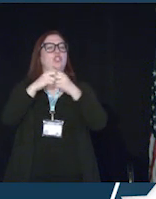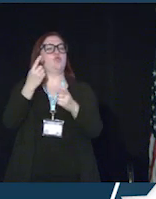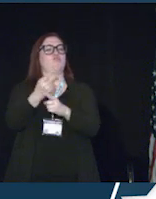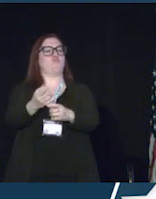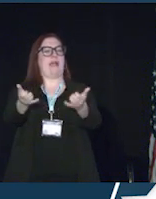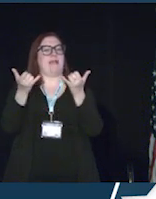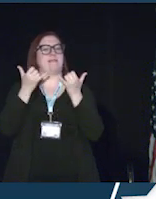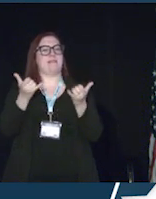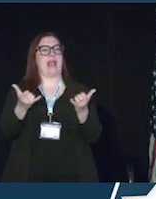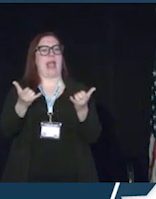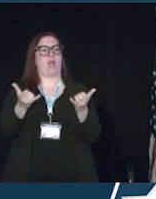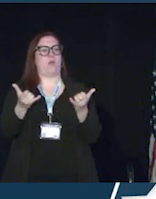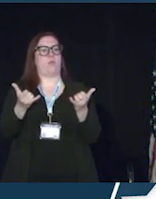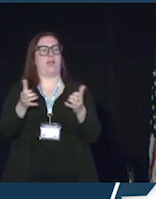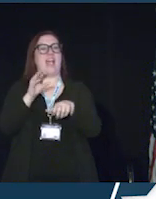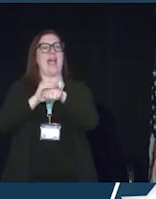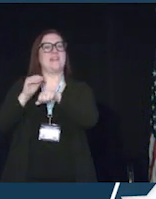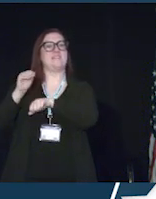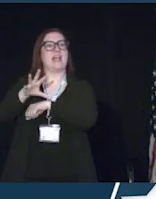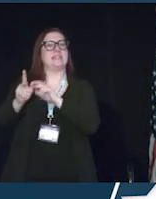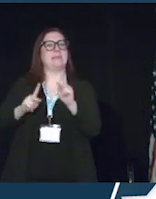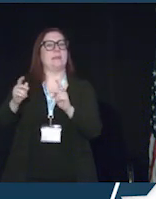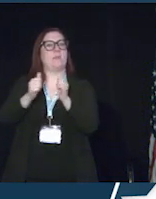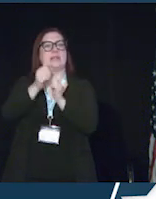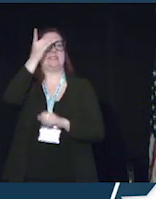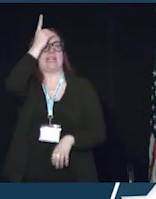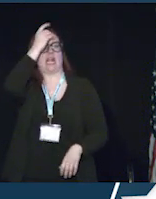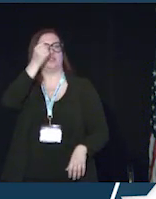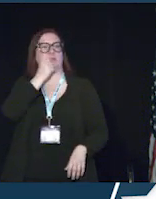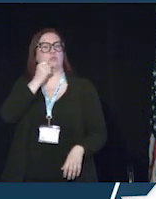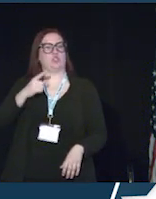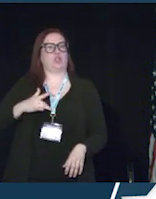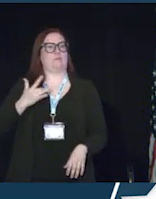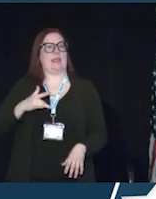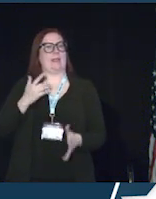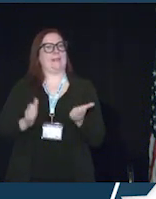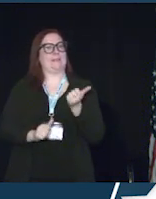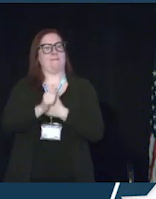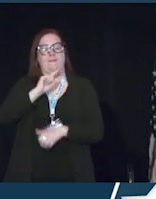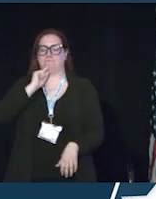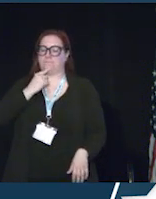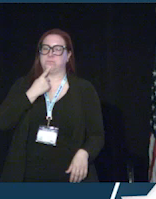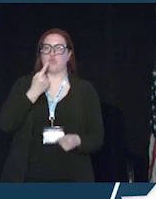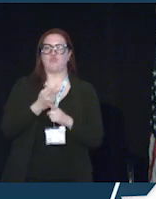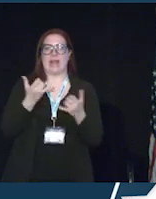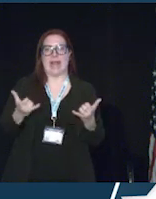now affecting people with Down syndrome do you find to be the most crucial?